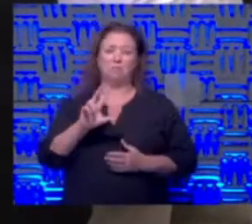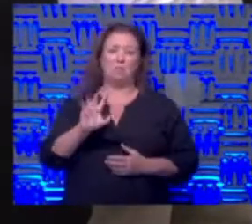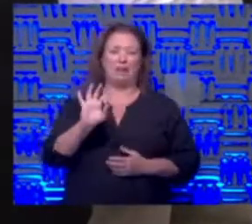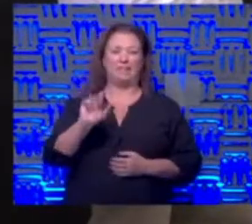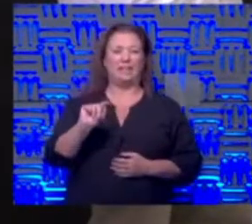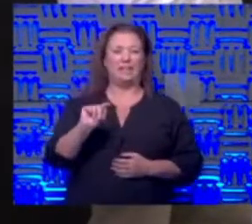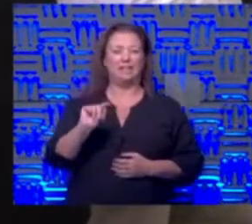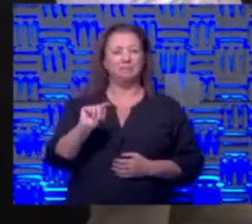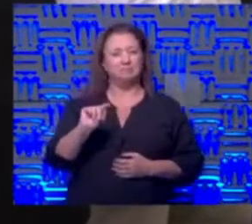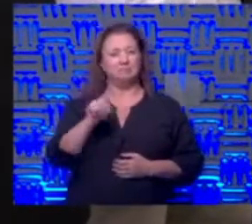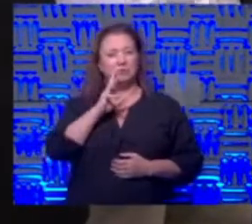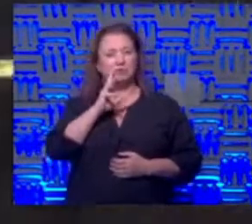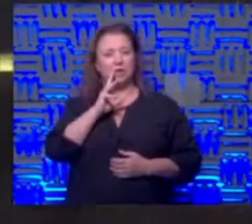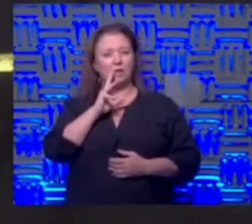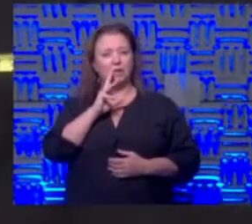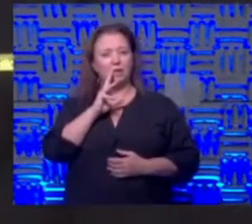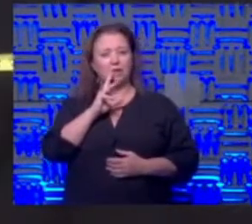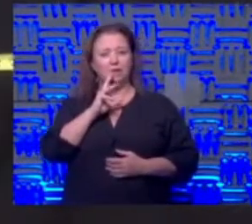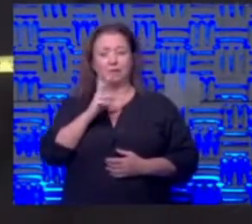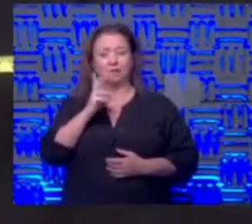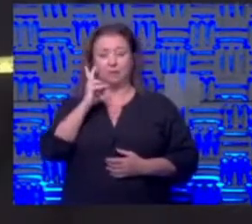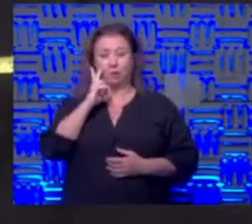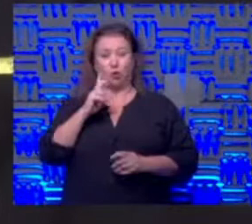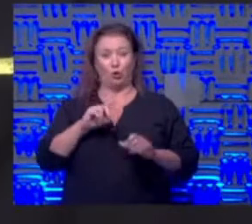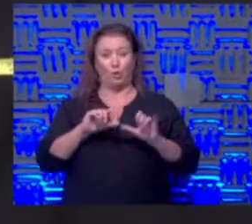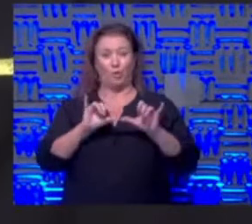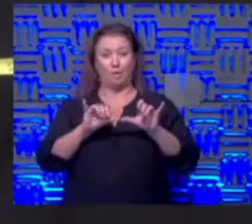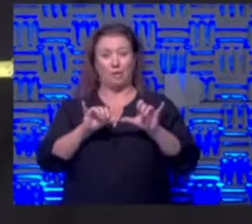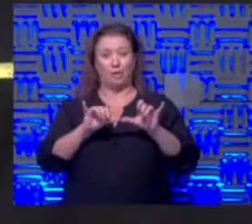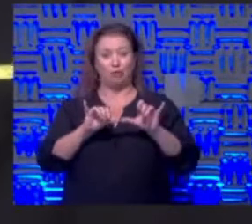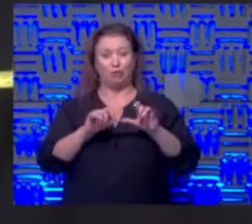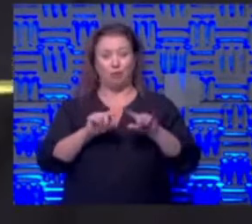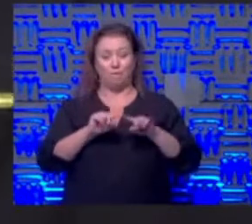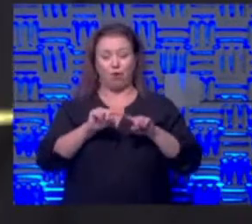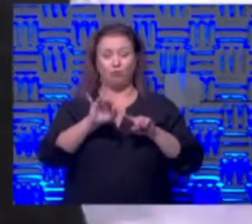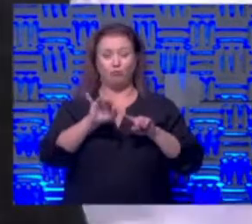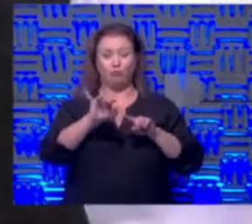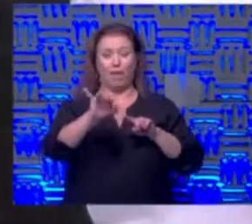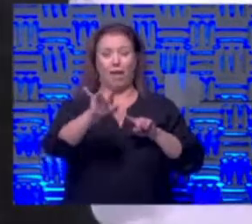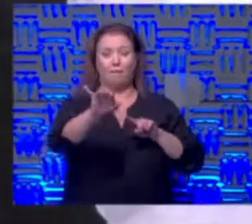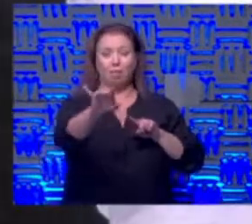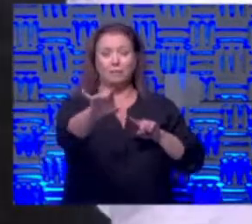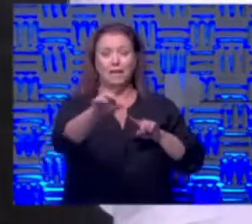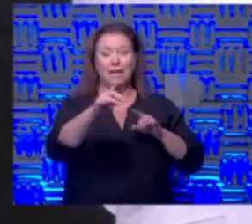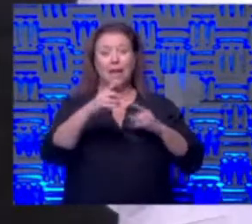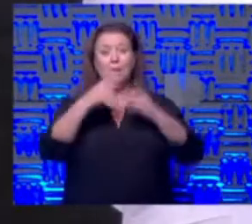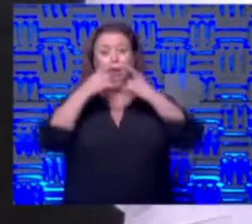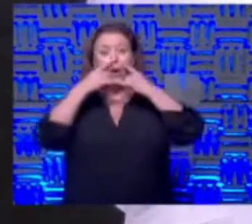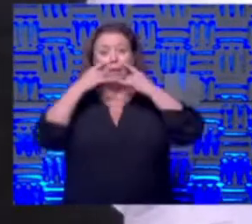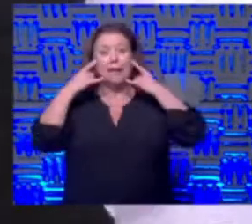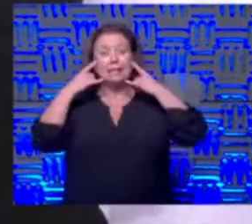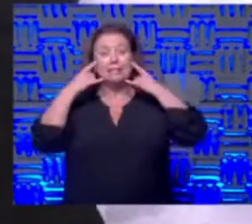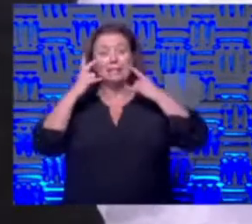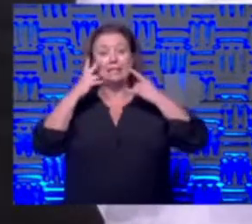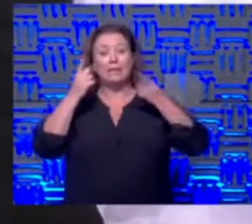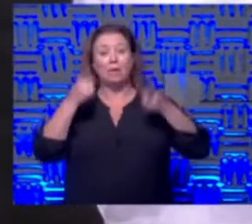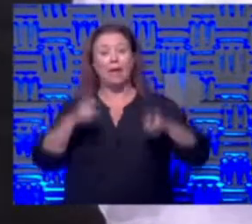feet. There's the tape measure just to be showing you how far it goes. Now we're going to put the mask on. Let's see what